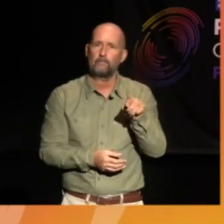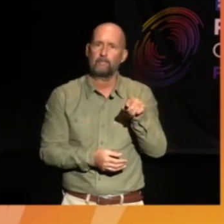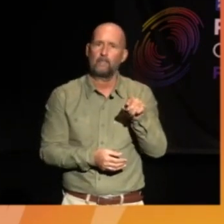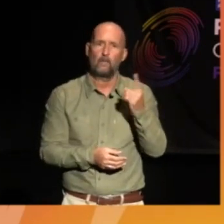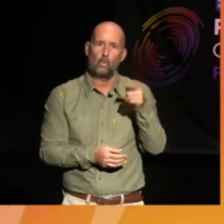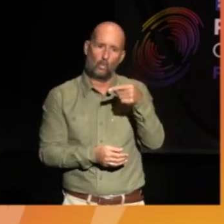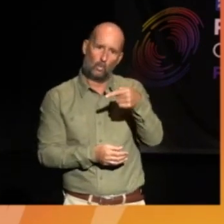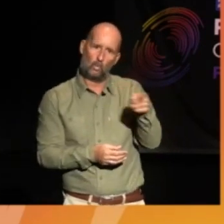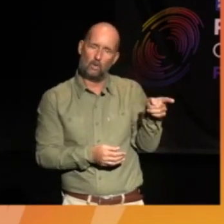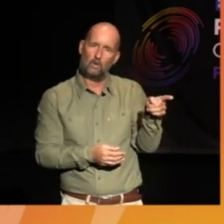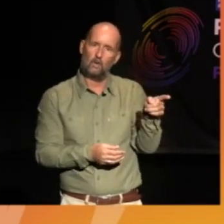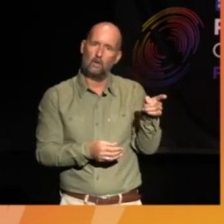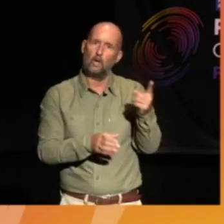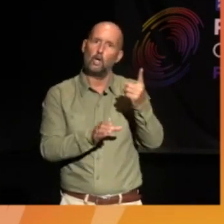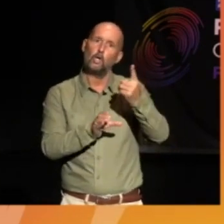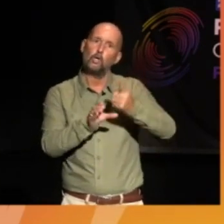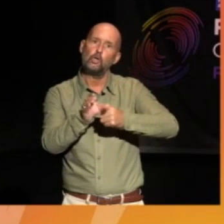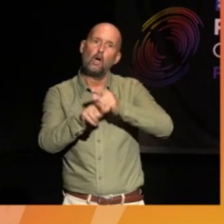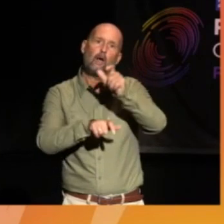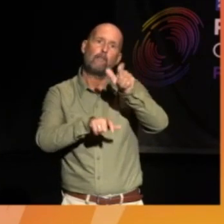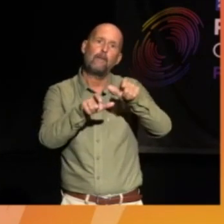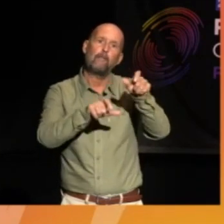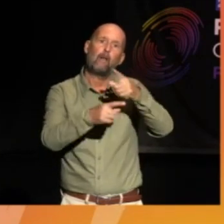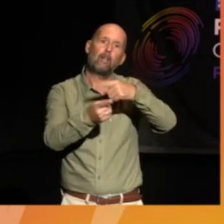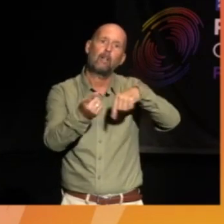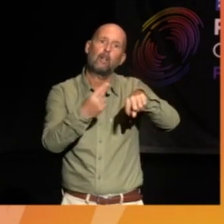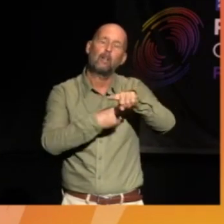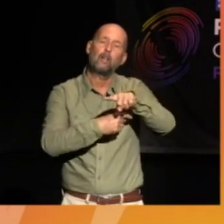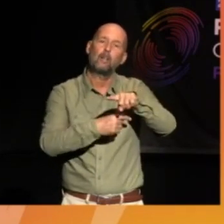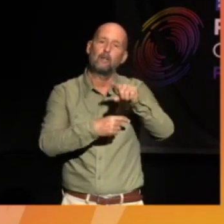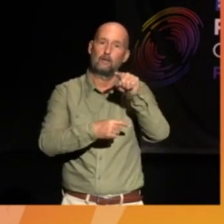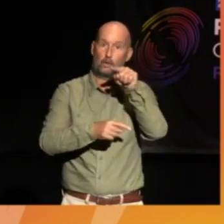untapped power of young people in the fight against child labor.